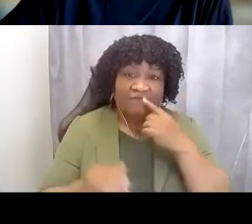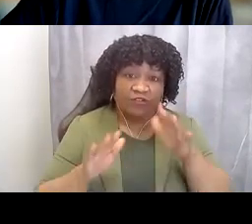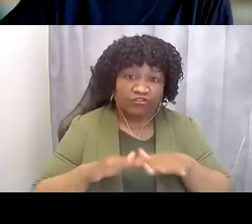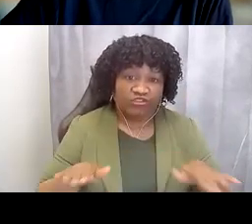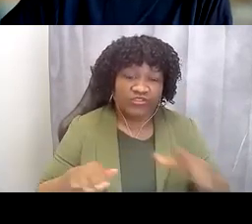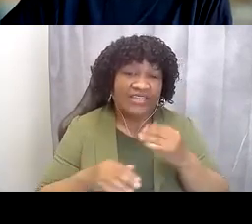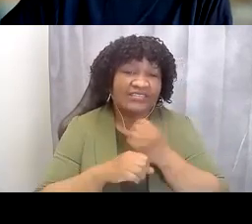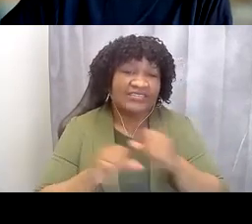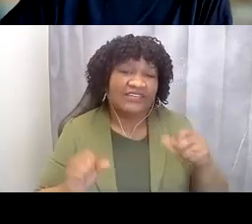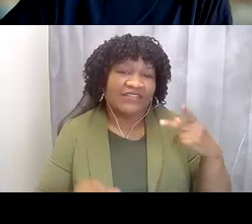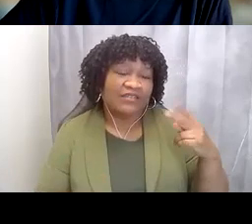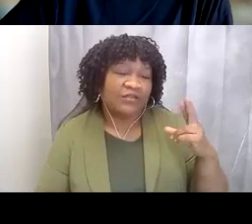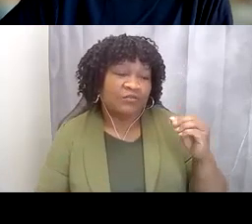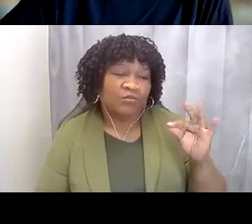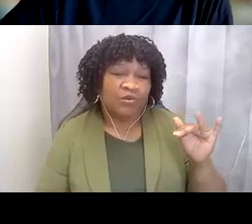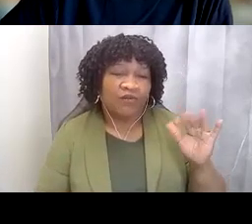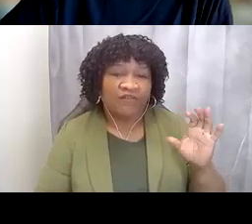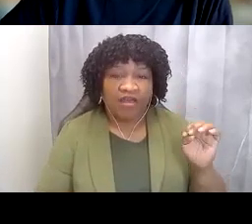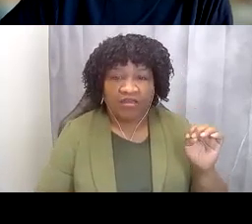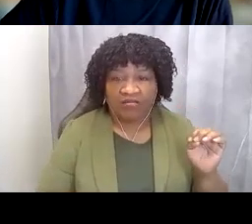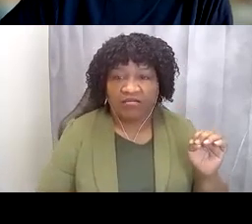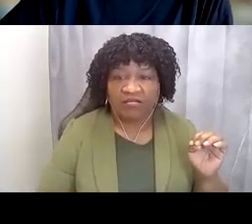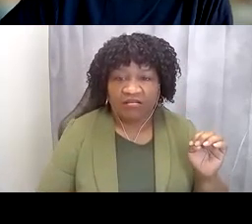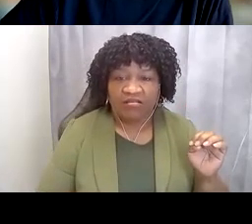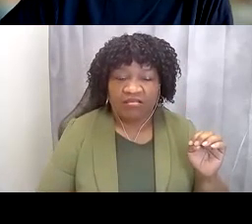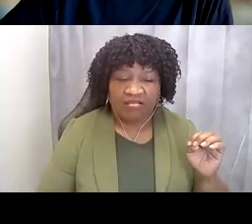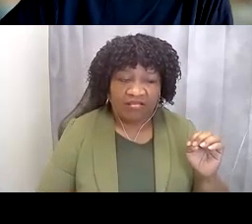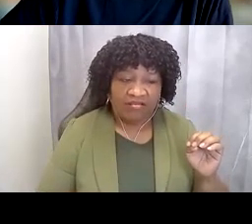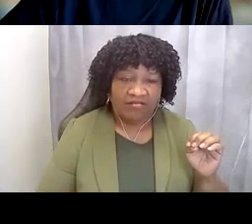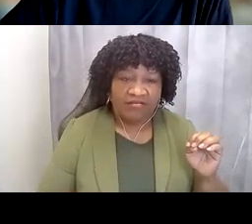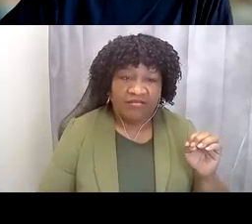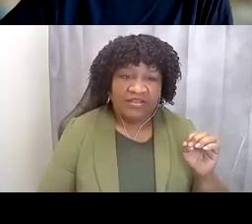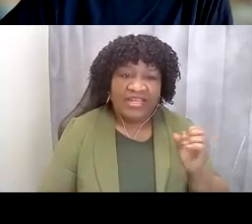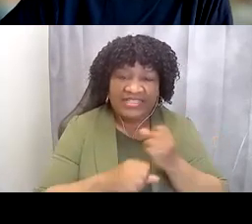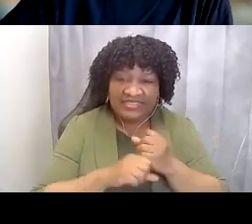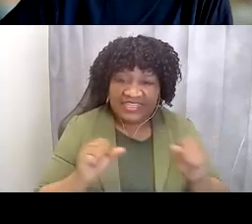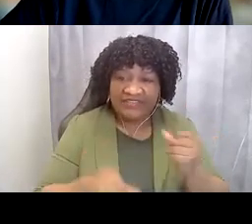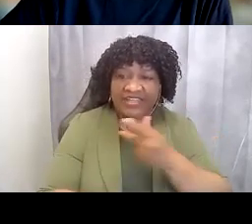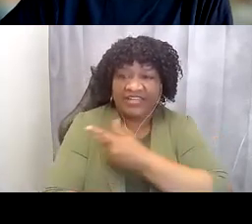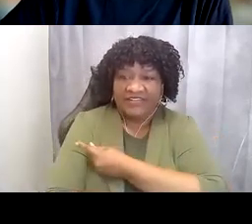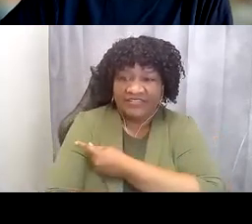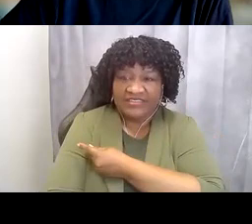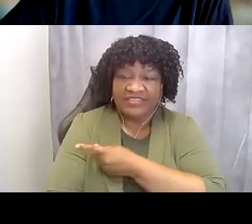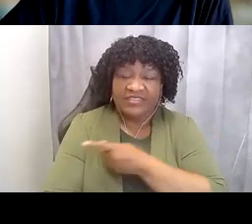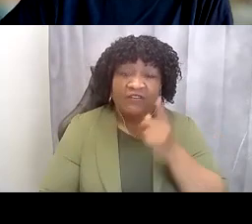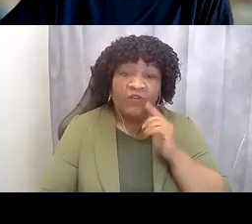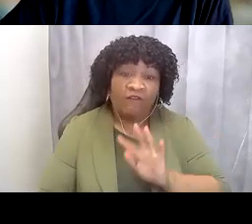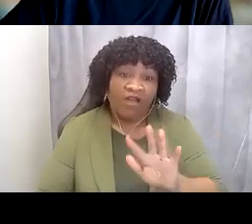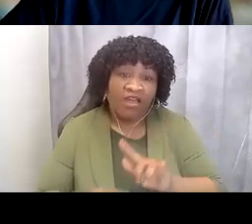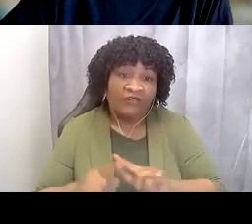safety profiles of them, and the safety of the vaccines for 5 to 11-year-olds,